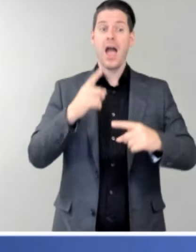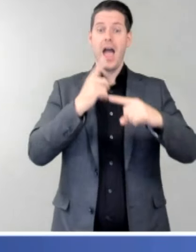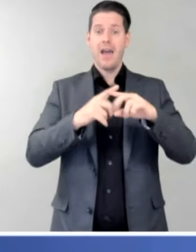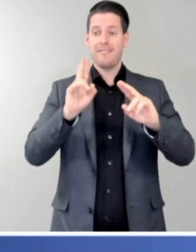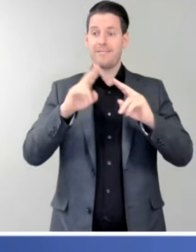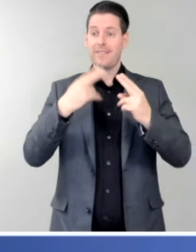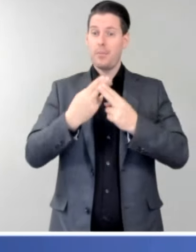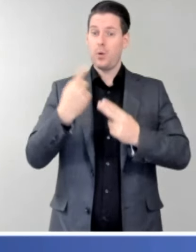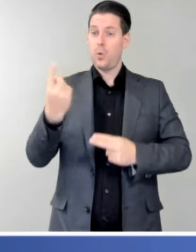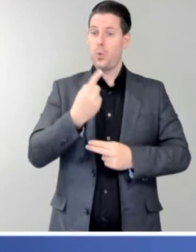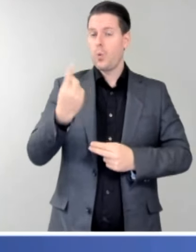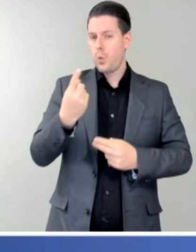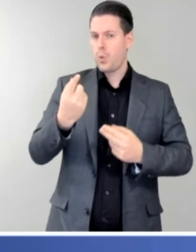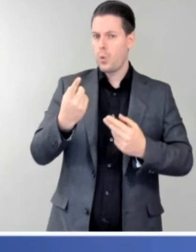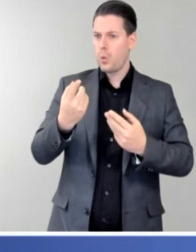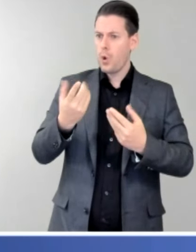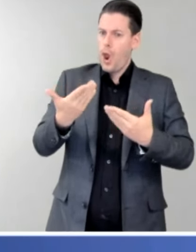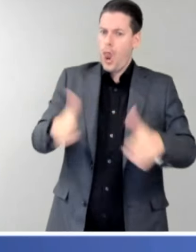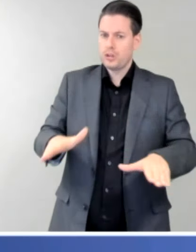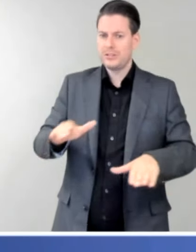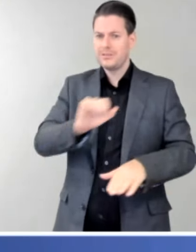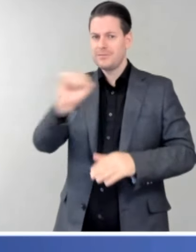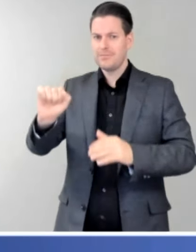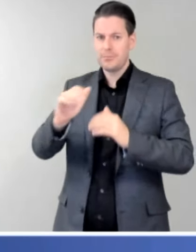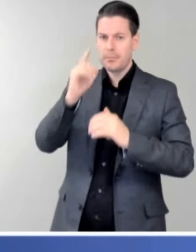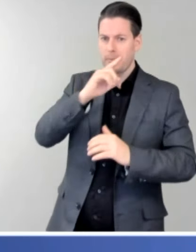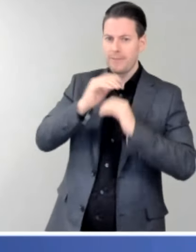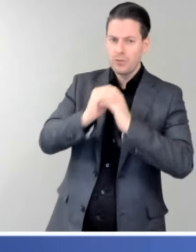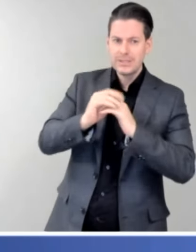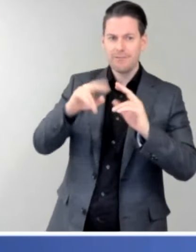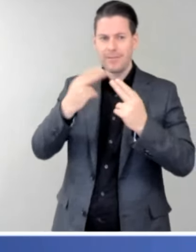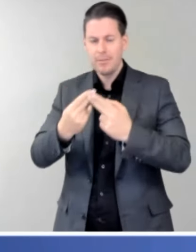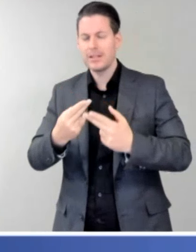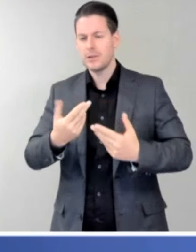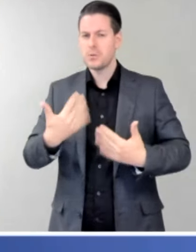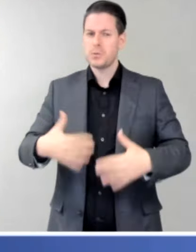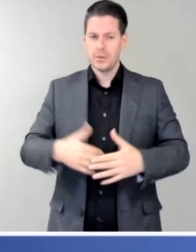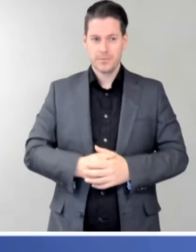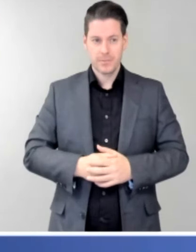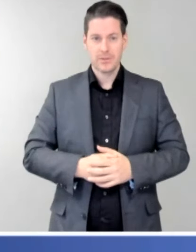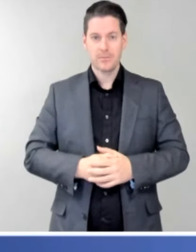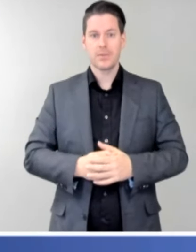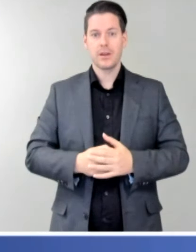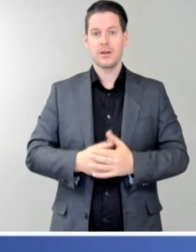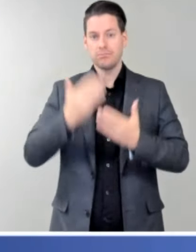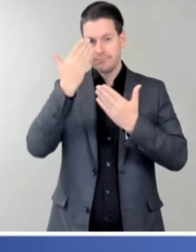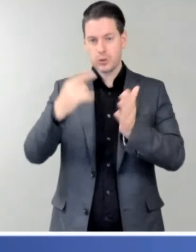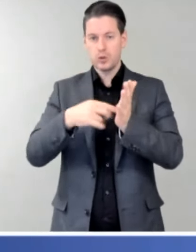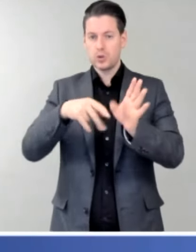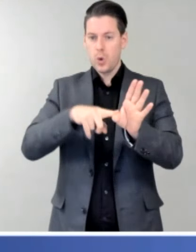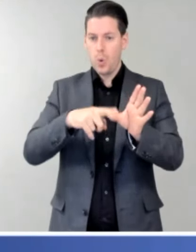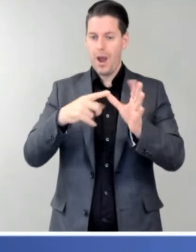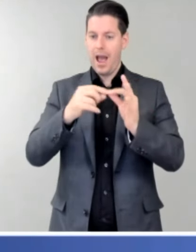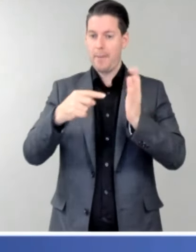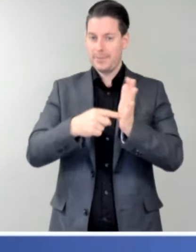our thoughts are with you on this day. Former Prime Minister, the Honourable Tony Abbott, AC. Chief of the Defence Force,